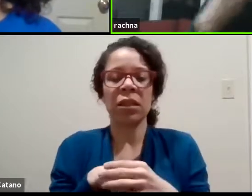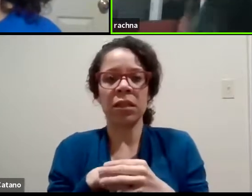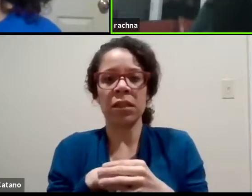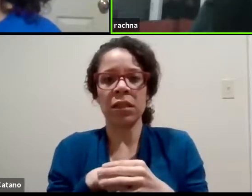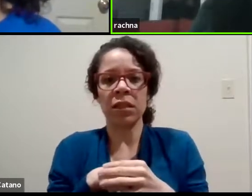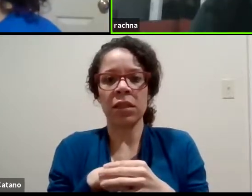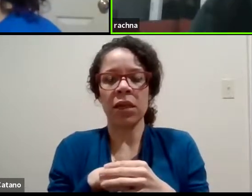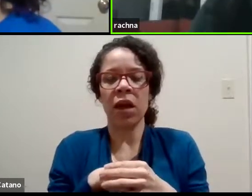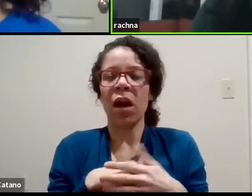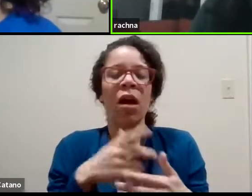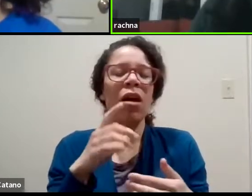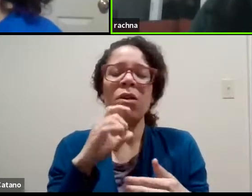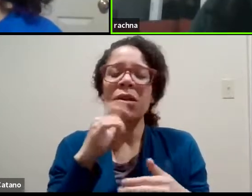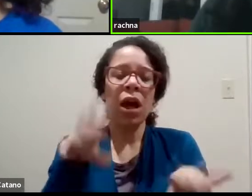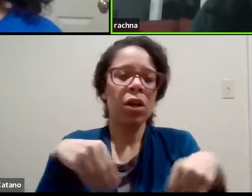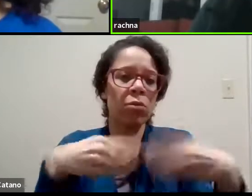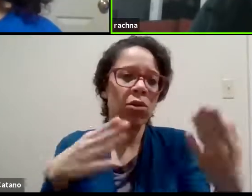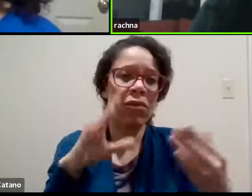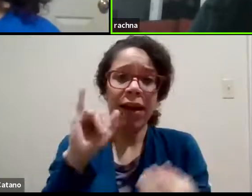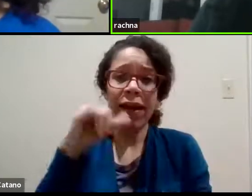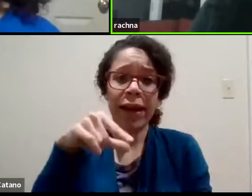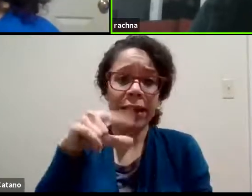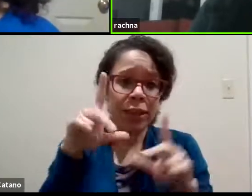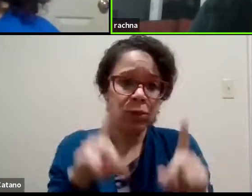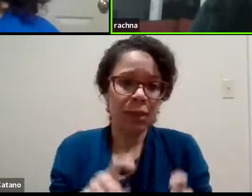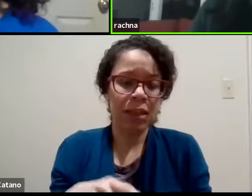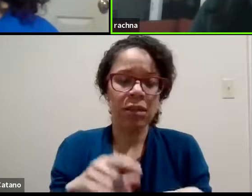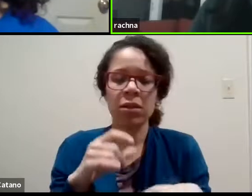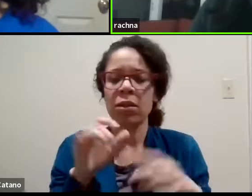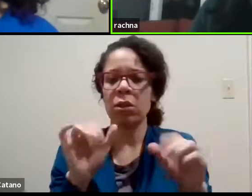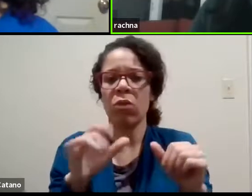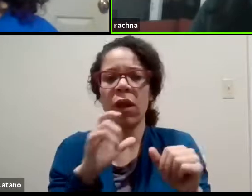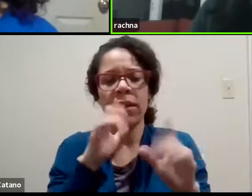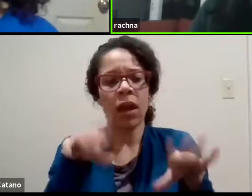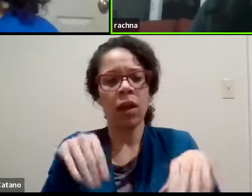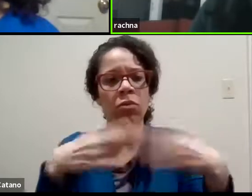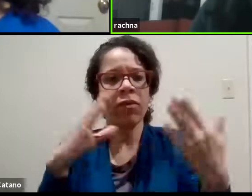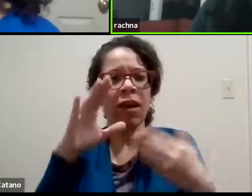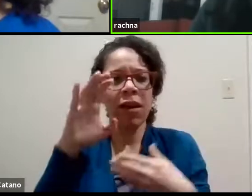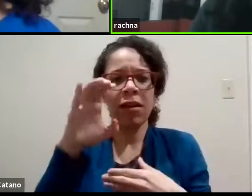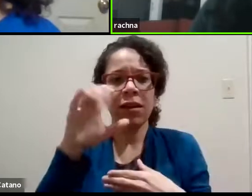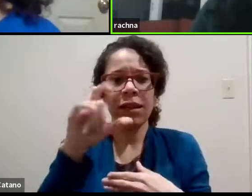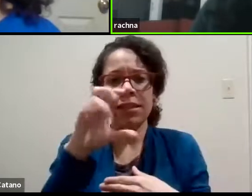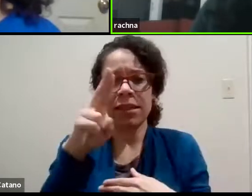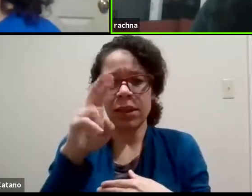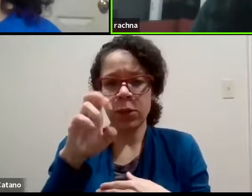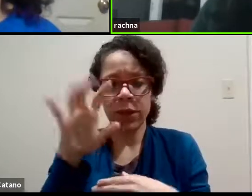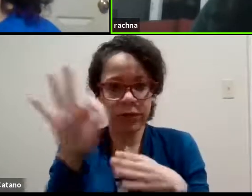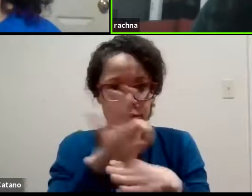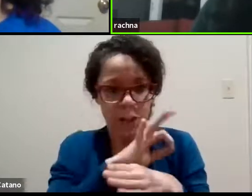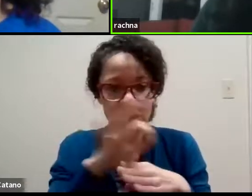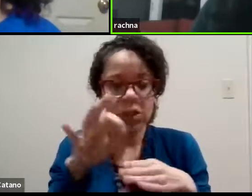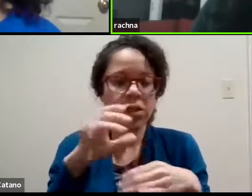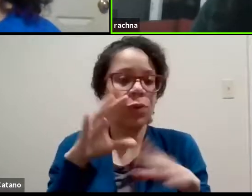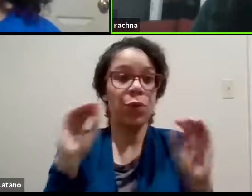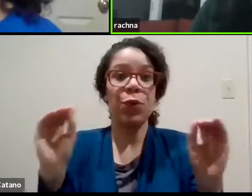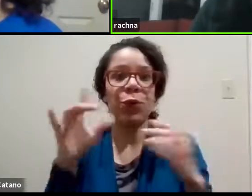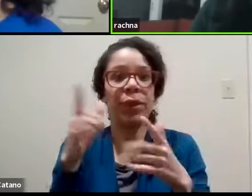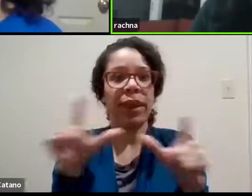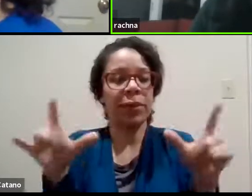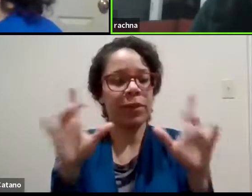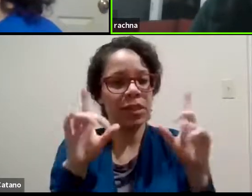Now, they're not going to give any IQ testing. They're probably not going to give any executive functioning testing. They're going to give language testing.